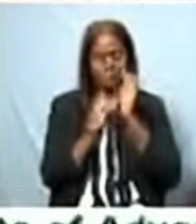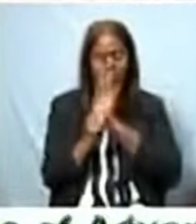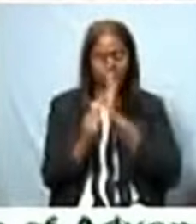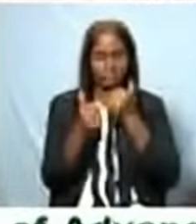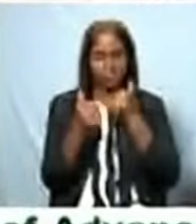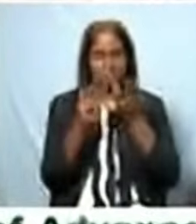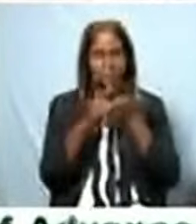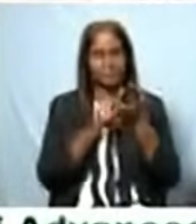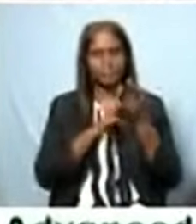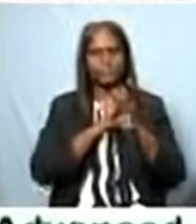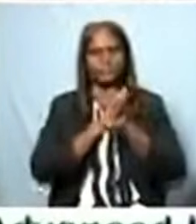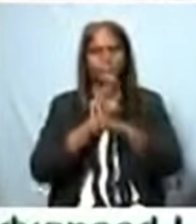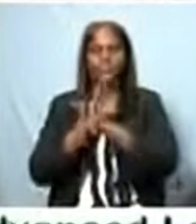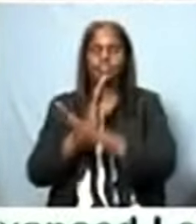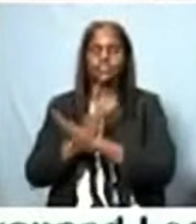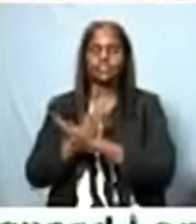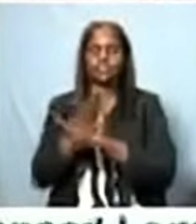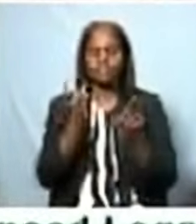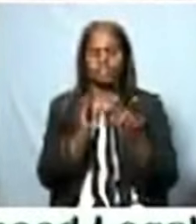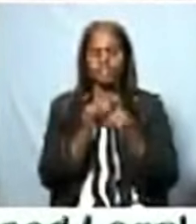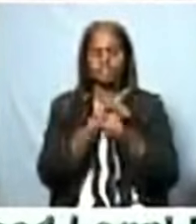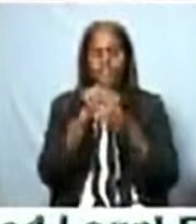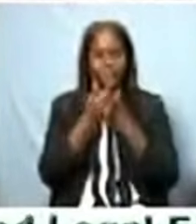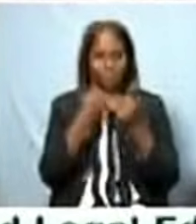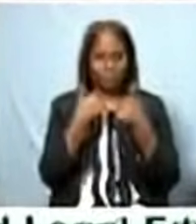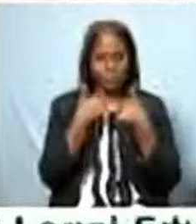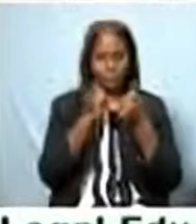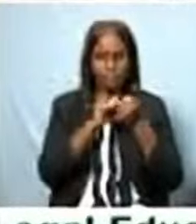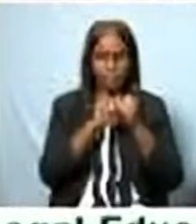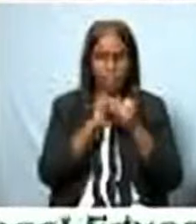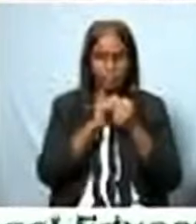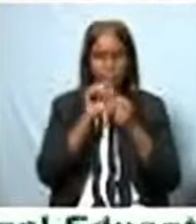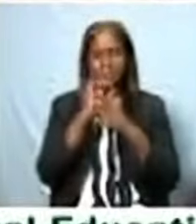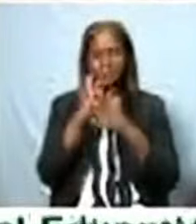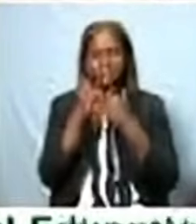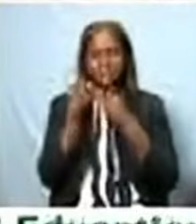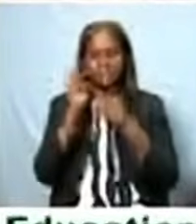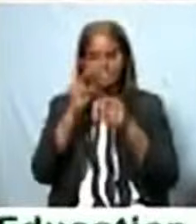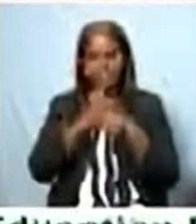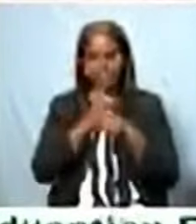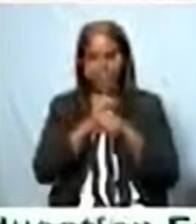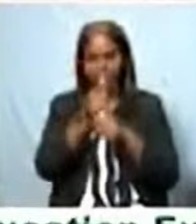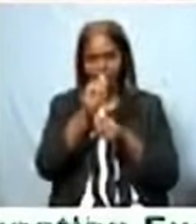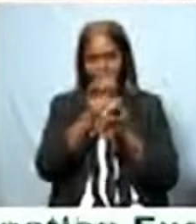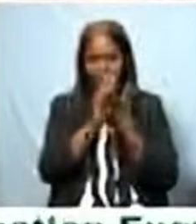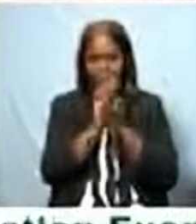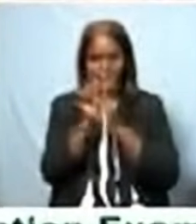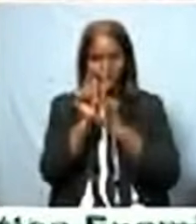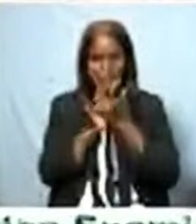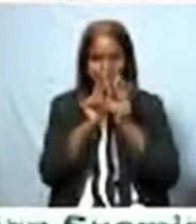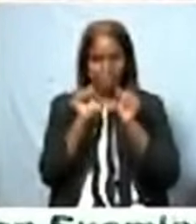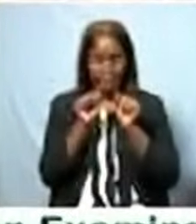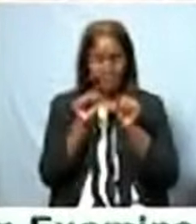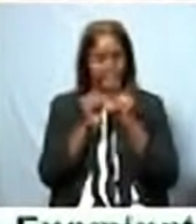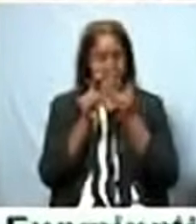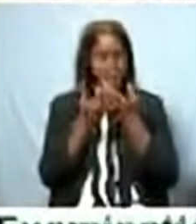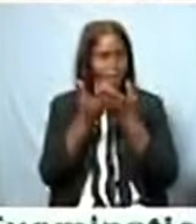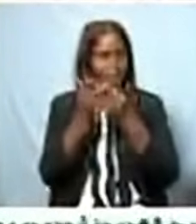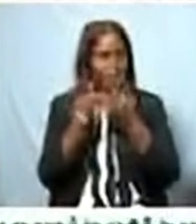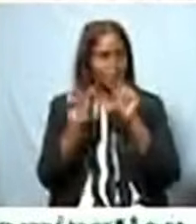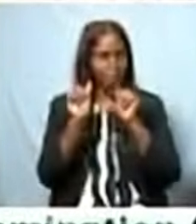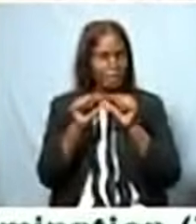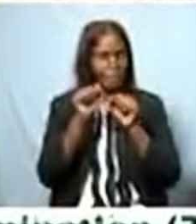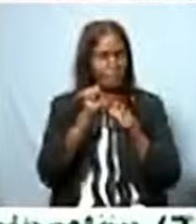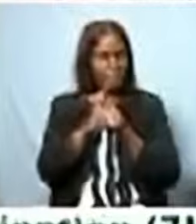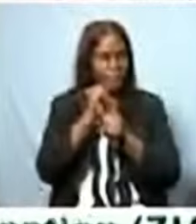these roadblocks or bottlenecks, or will make them to become lawyers so that they can represent people and they can work